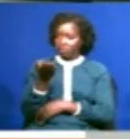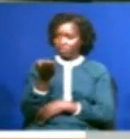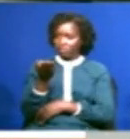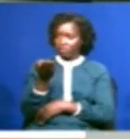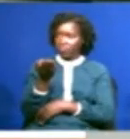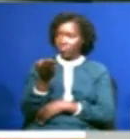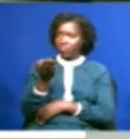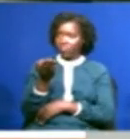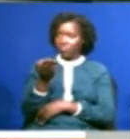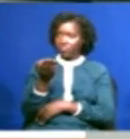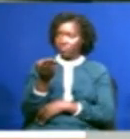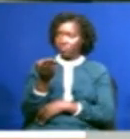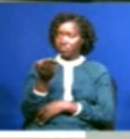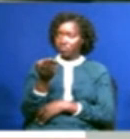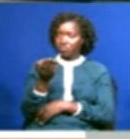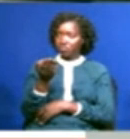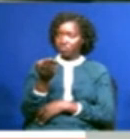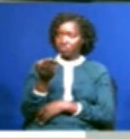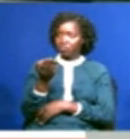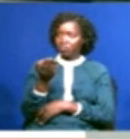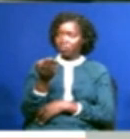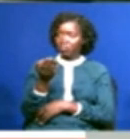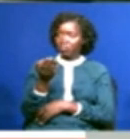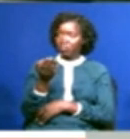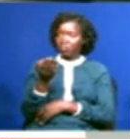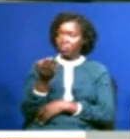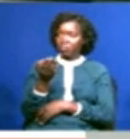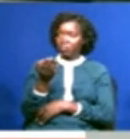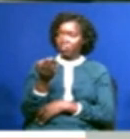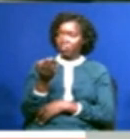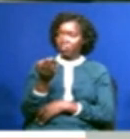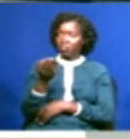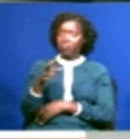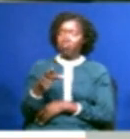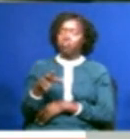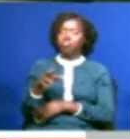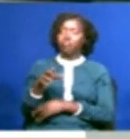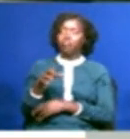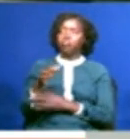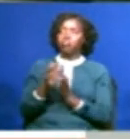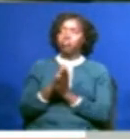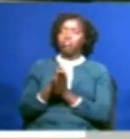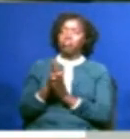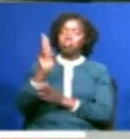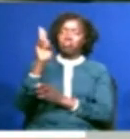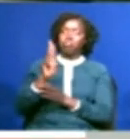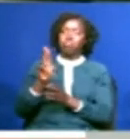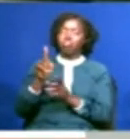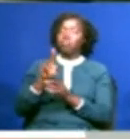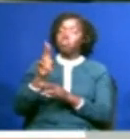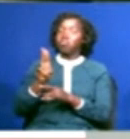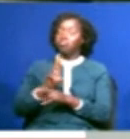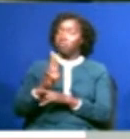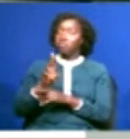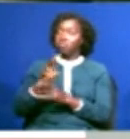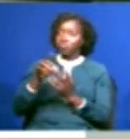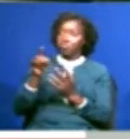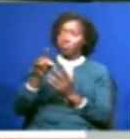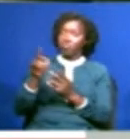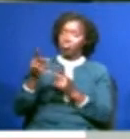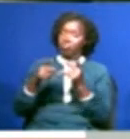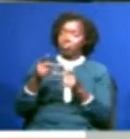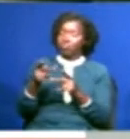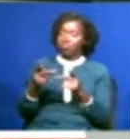player as he is, I agree to that. He was with his brother, the former president, used that nomination process.